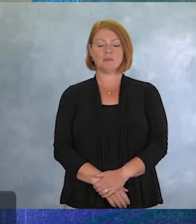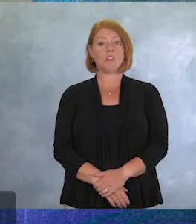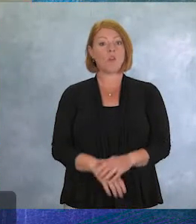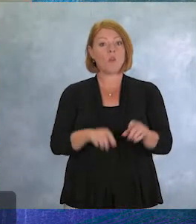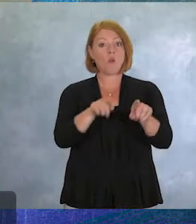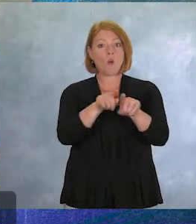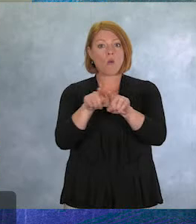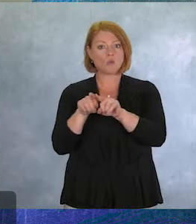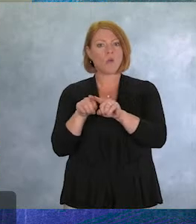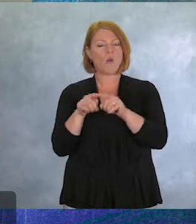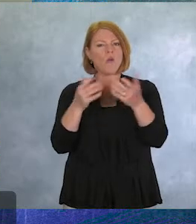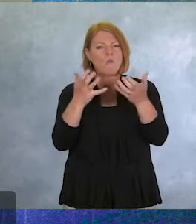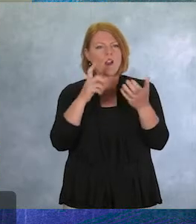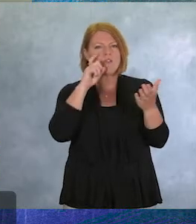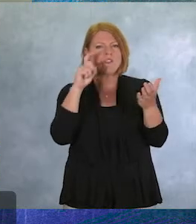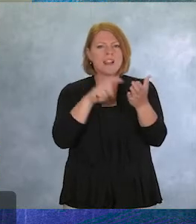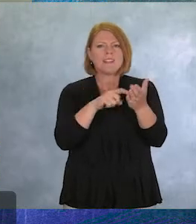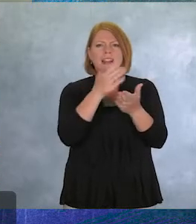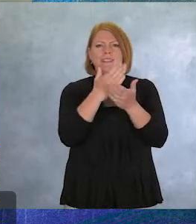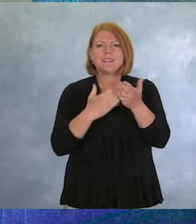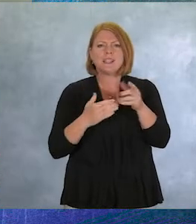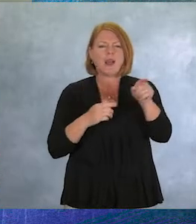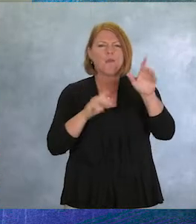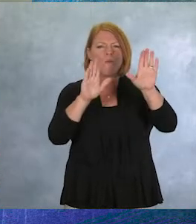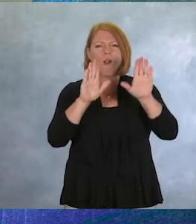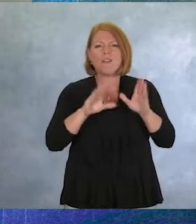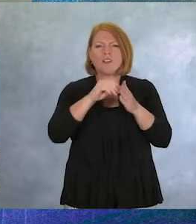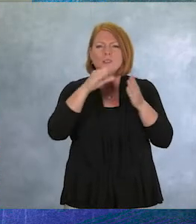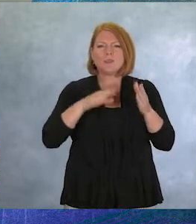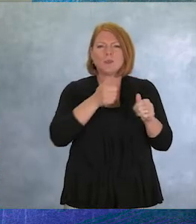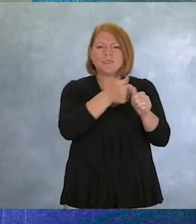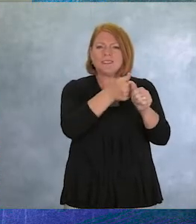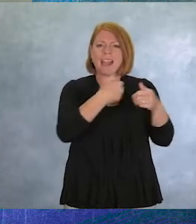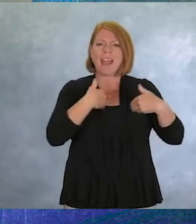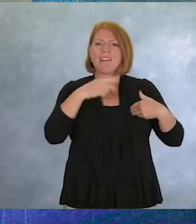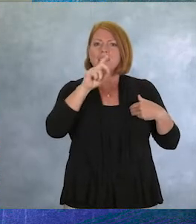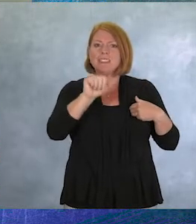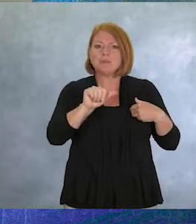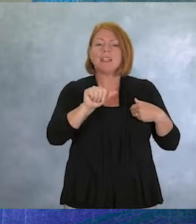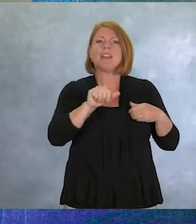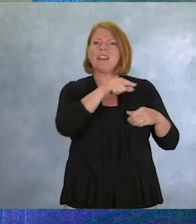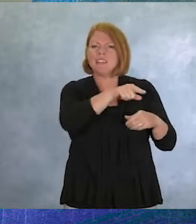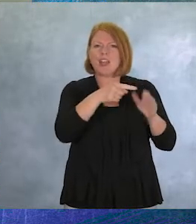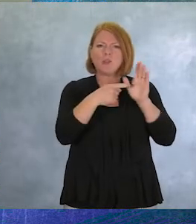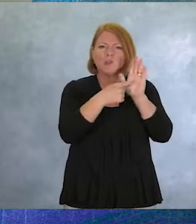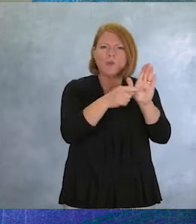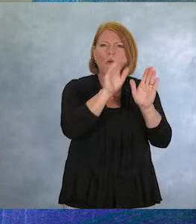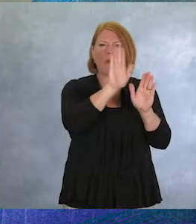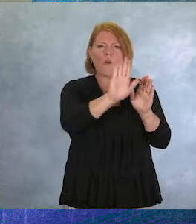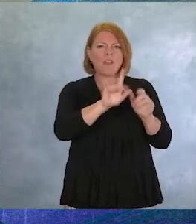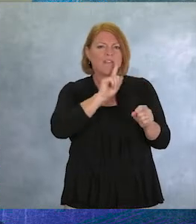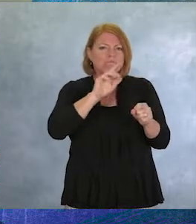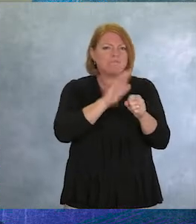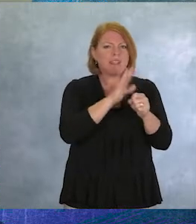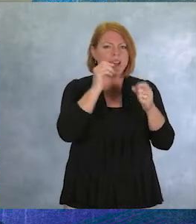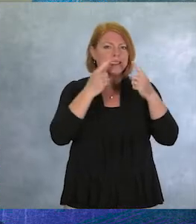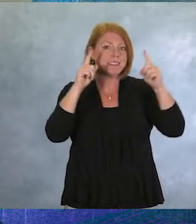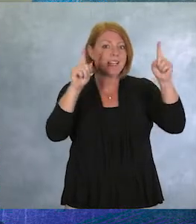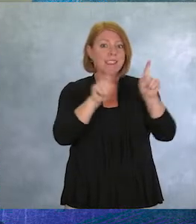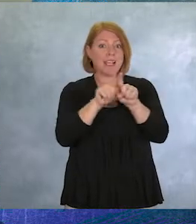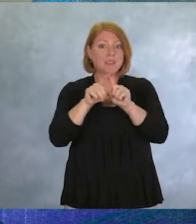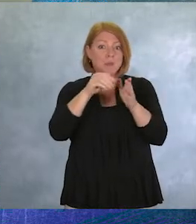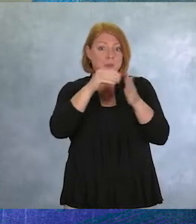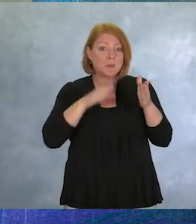We also want to recognize outstanding Tempe students with disabilities who have demonstrated dedication and success as a student